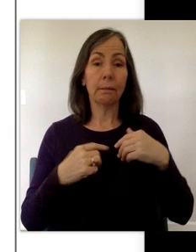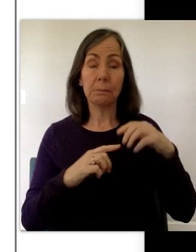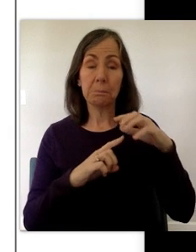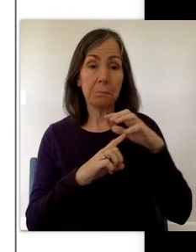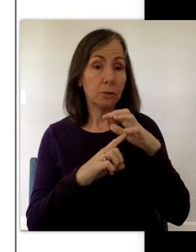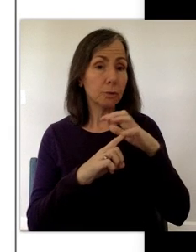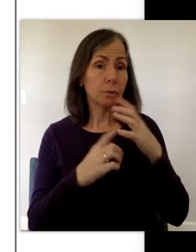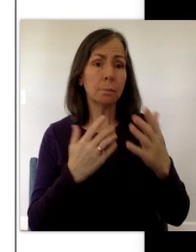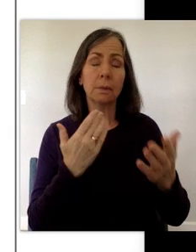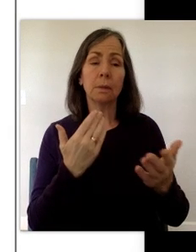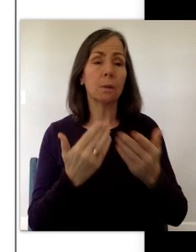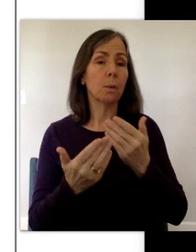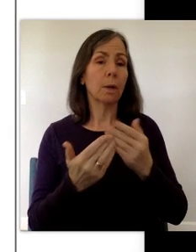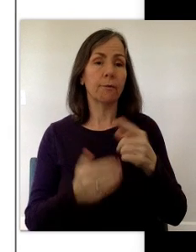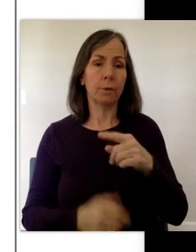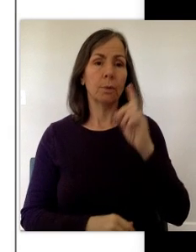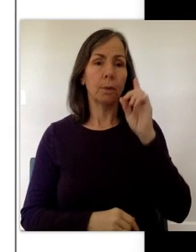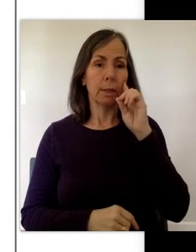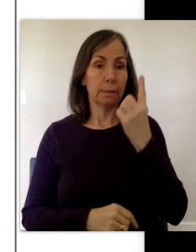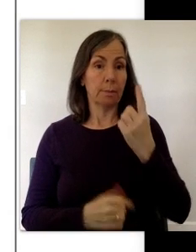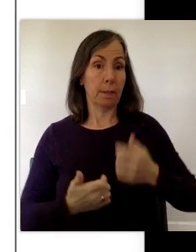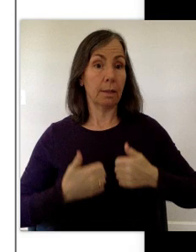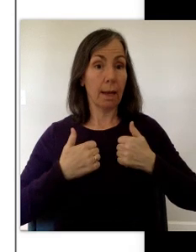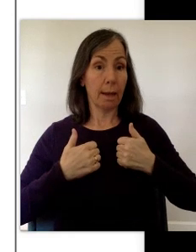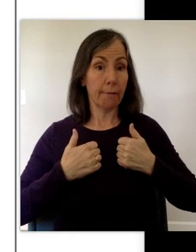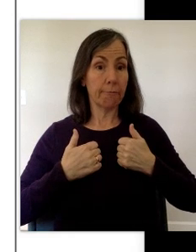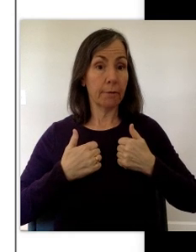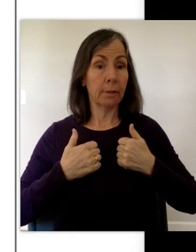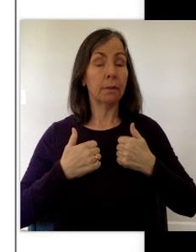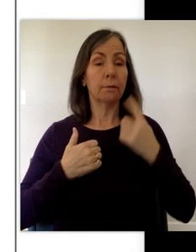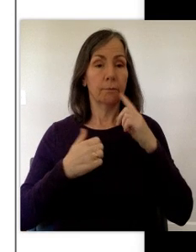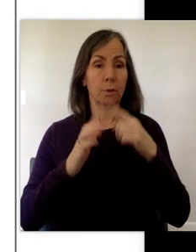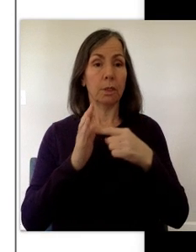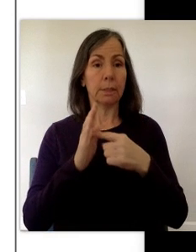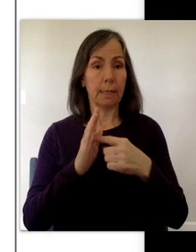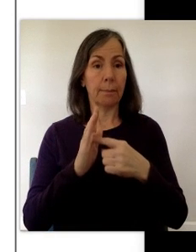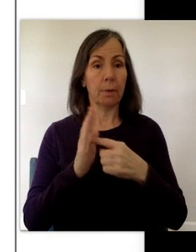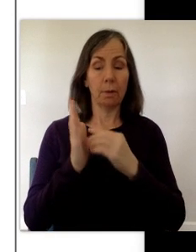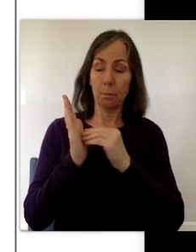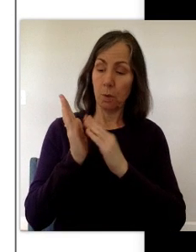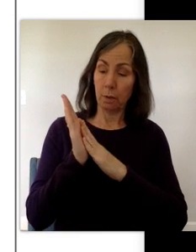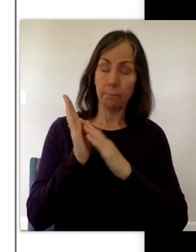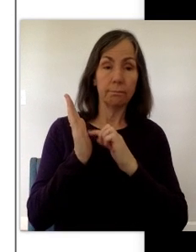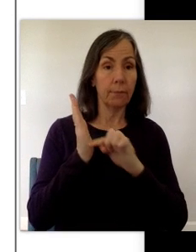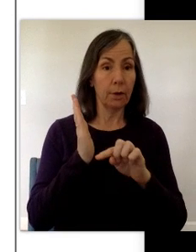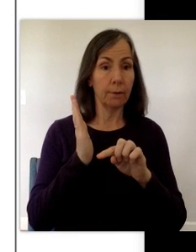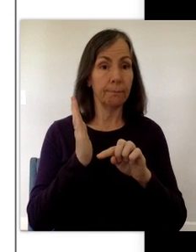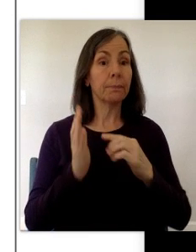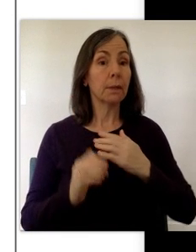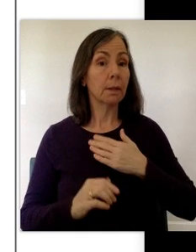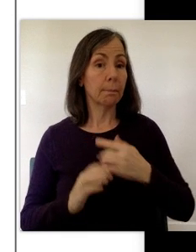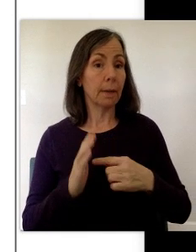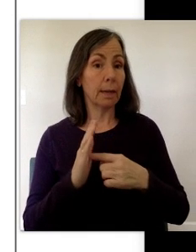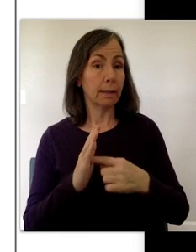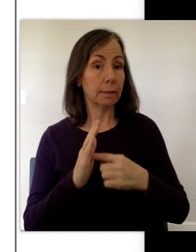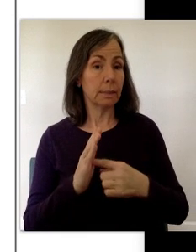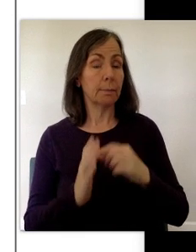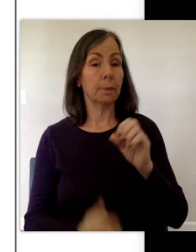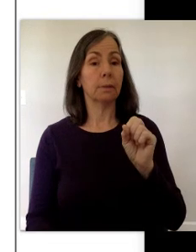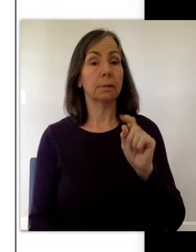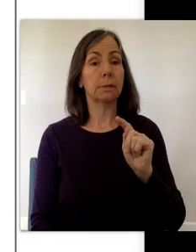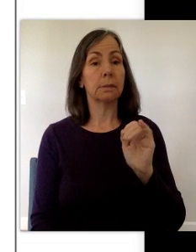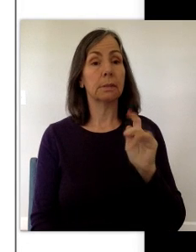mushroom, anything that's living. And you can write an example, but I'm going to give you the example of the